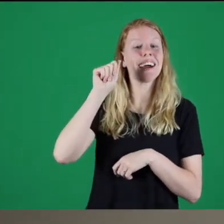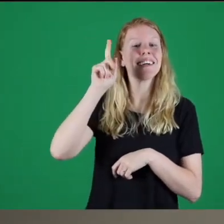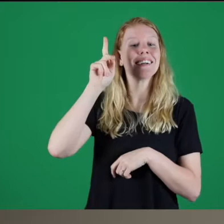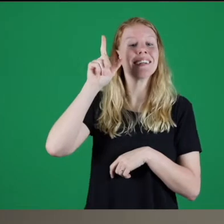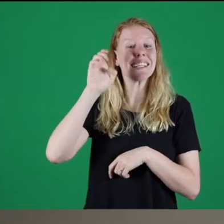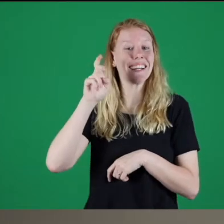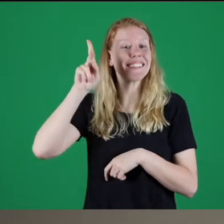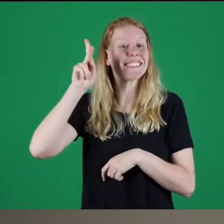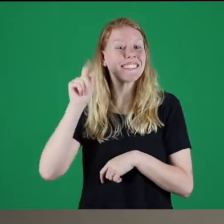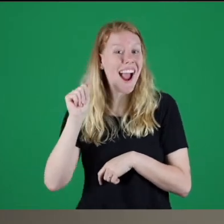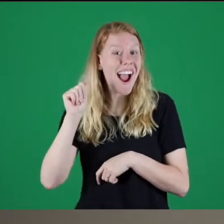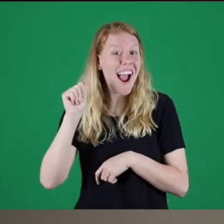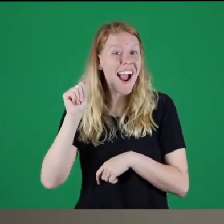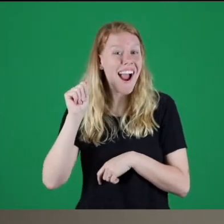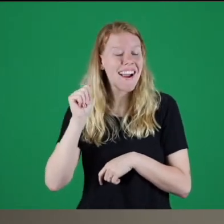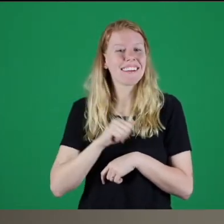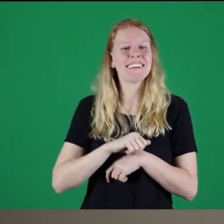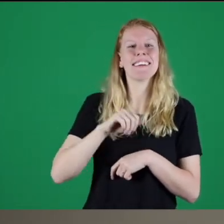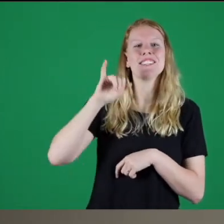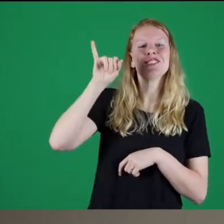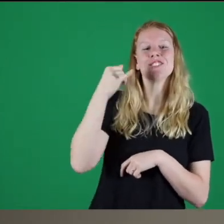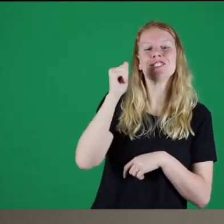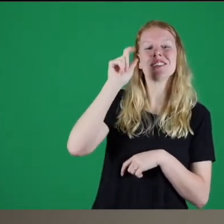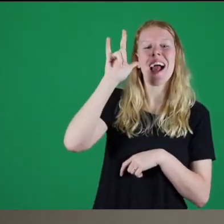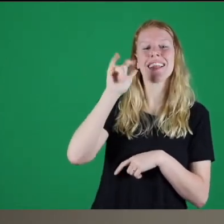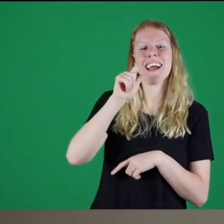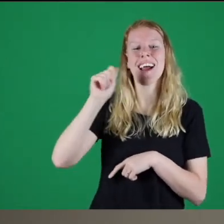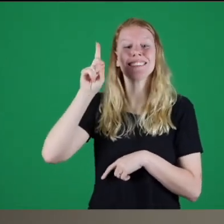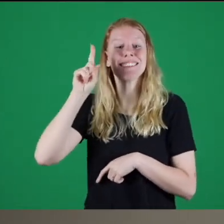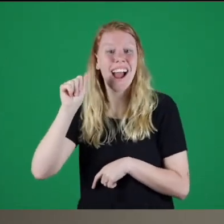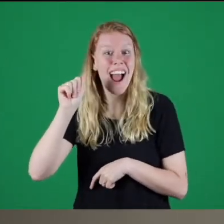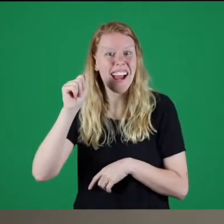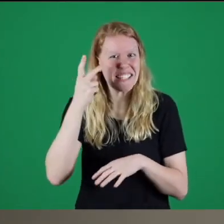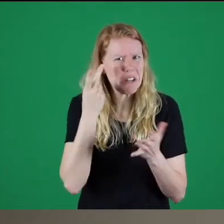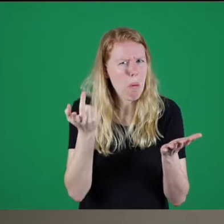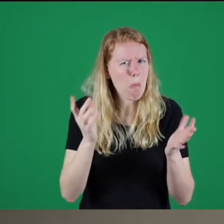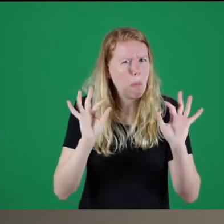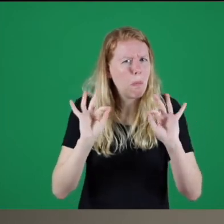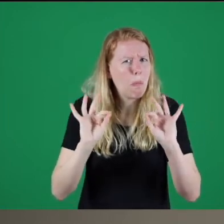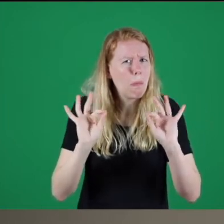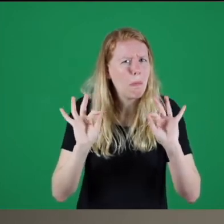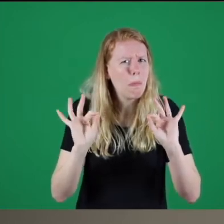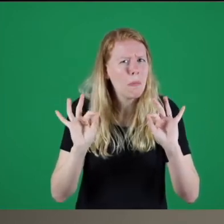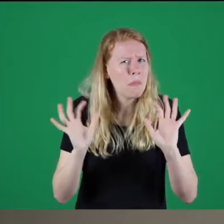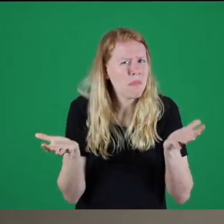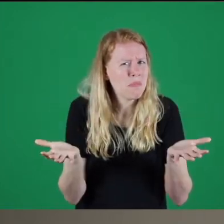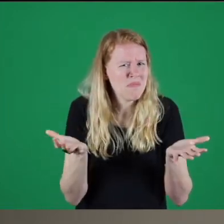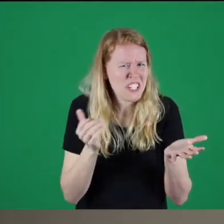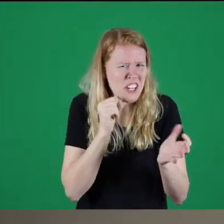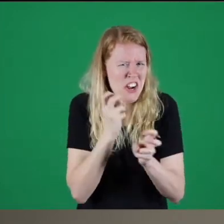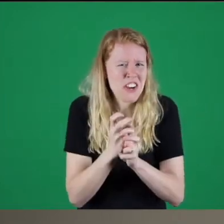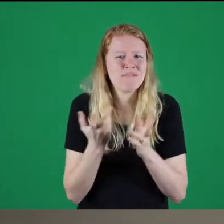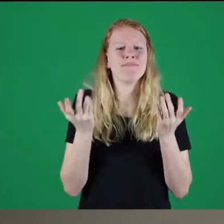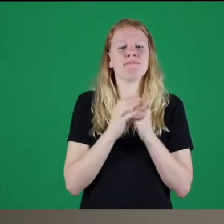alaleka Jaliada. Okay, this is not too hard, right? It's not too hard. It's not too